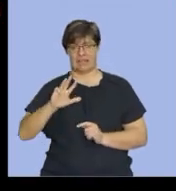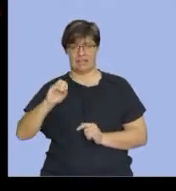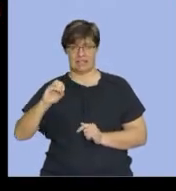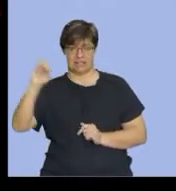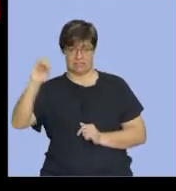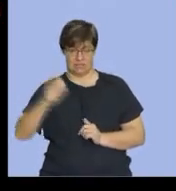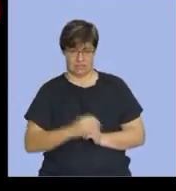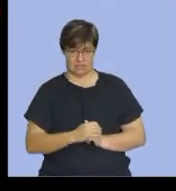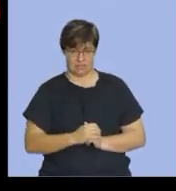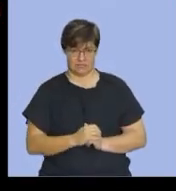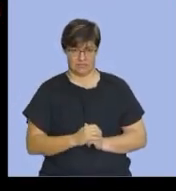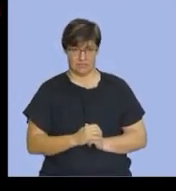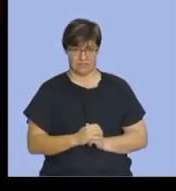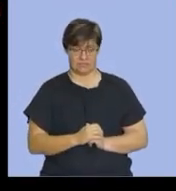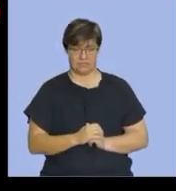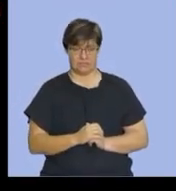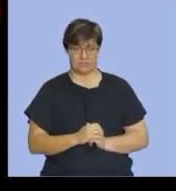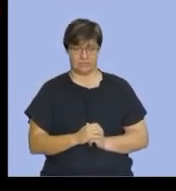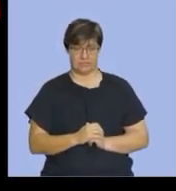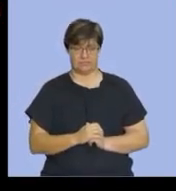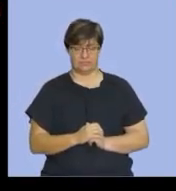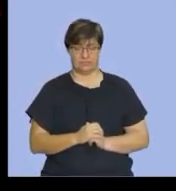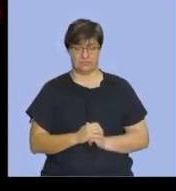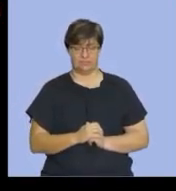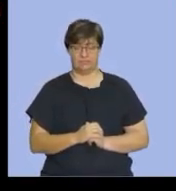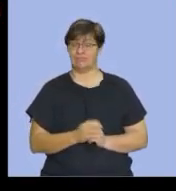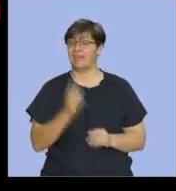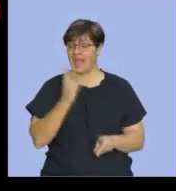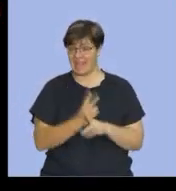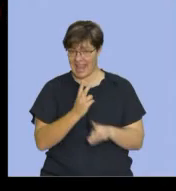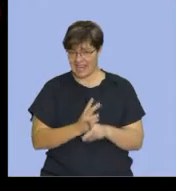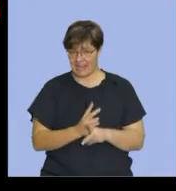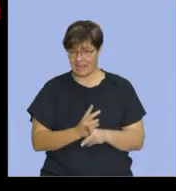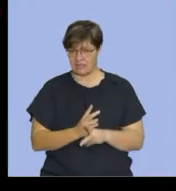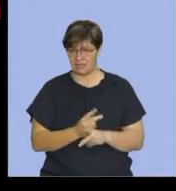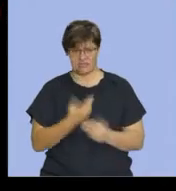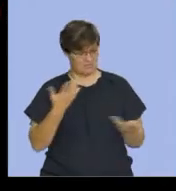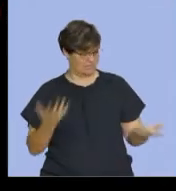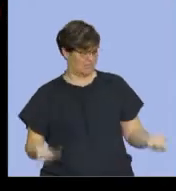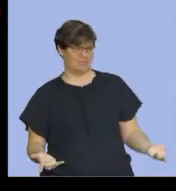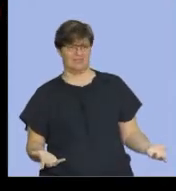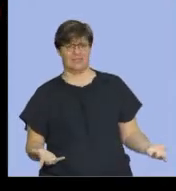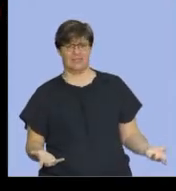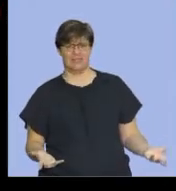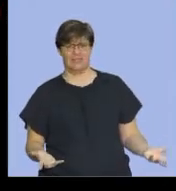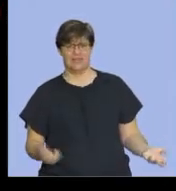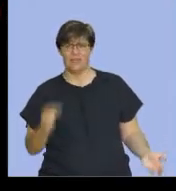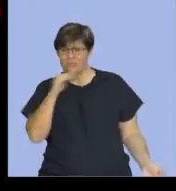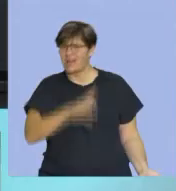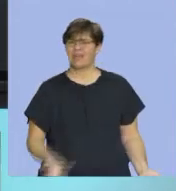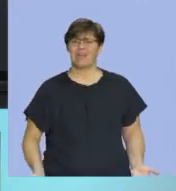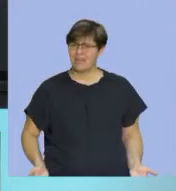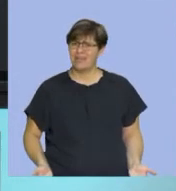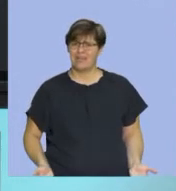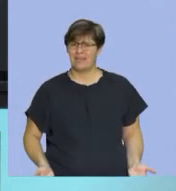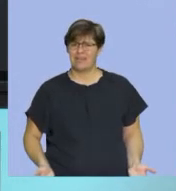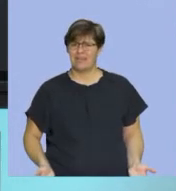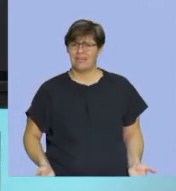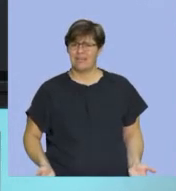bearing 90 degrees. And once again, you are probably still looking at me and going,